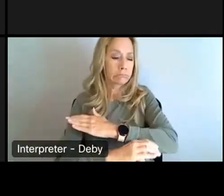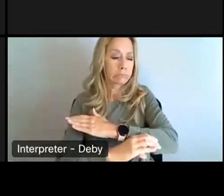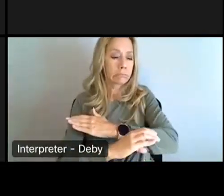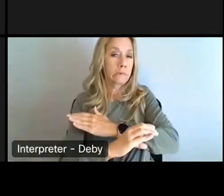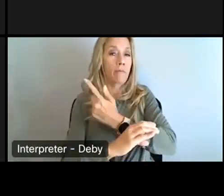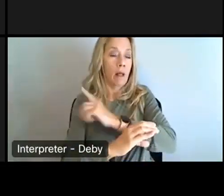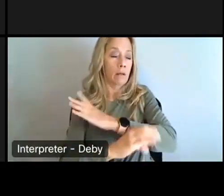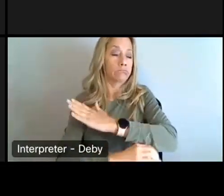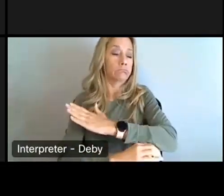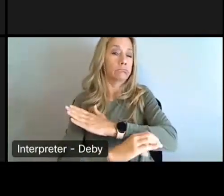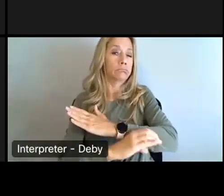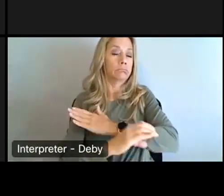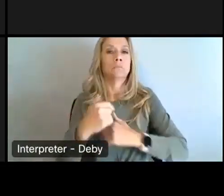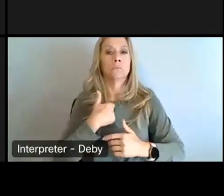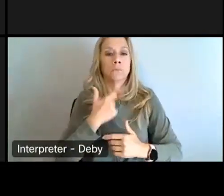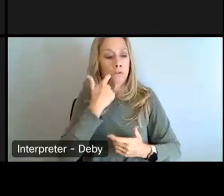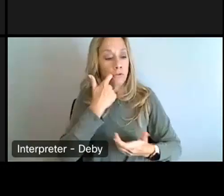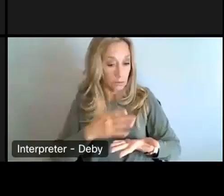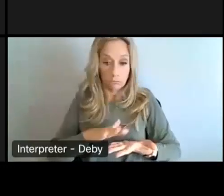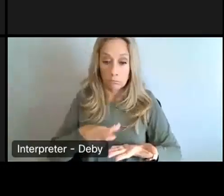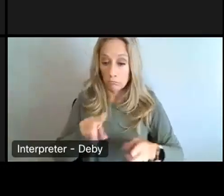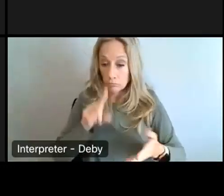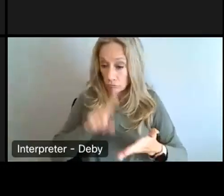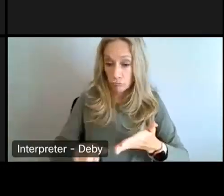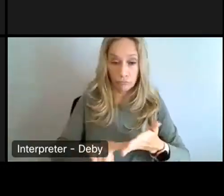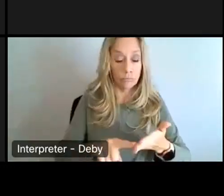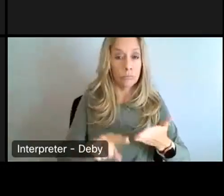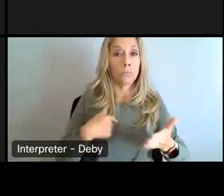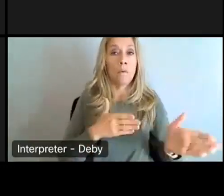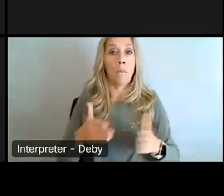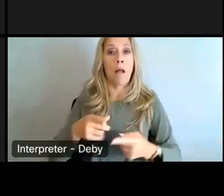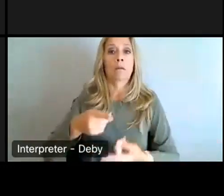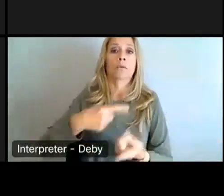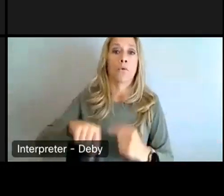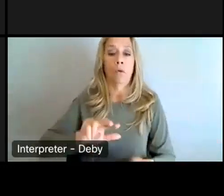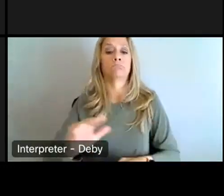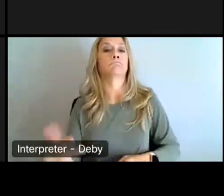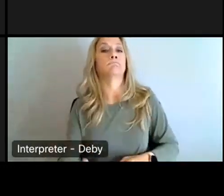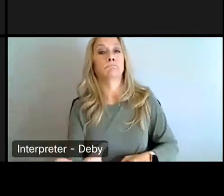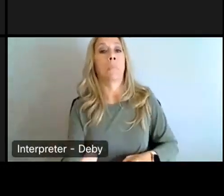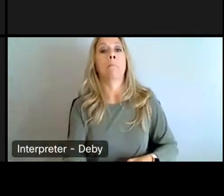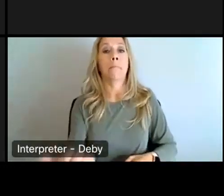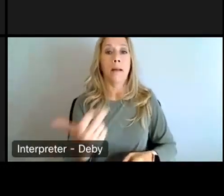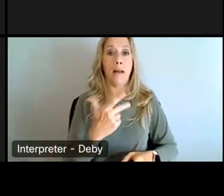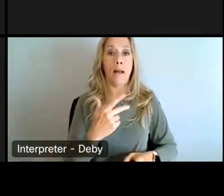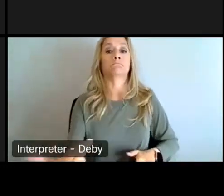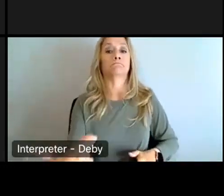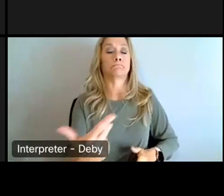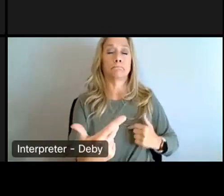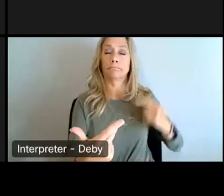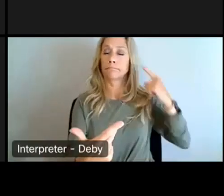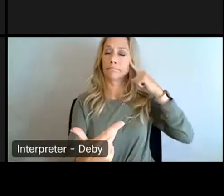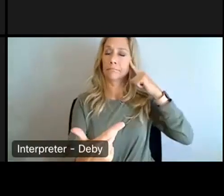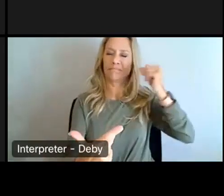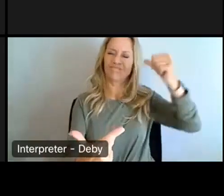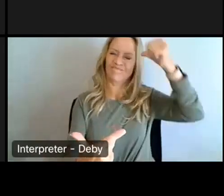end road. We got the vehicles turned around and started coming back up the road. And I can hear it to this day. I